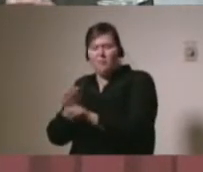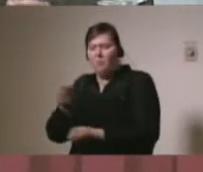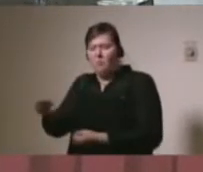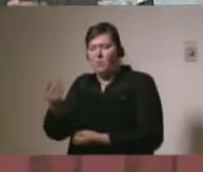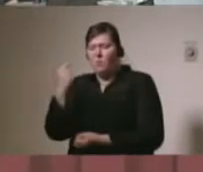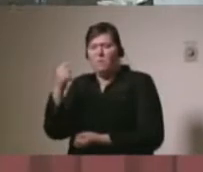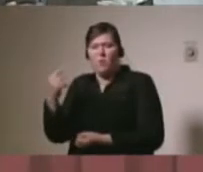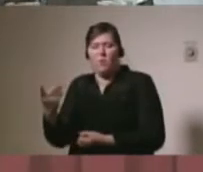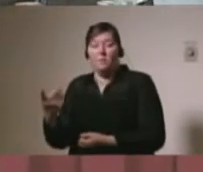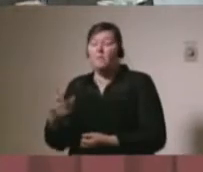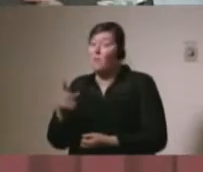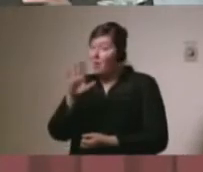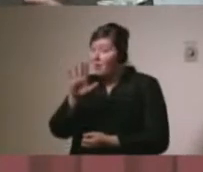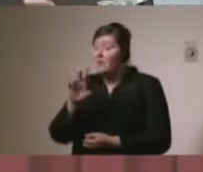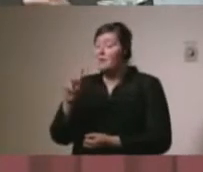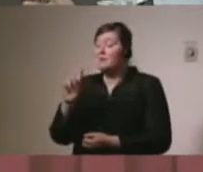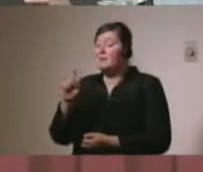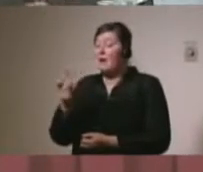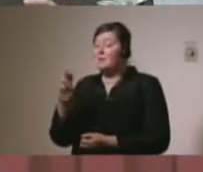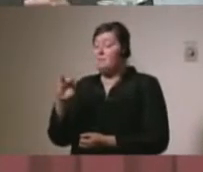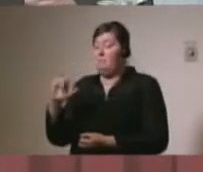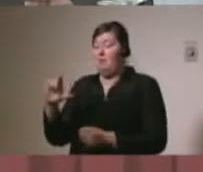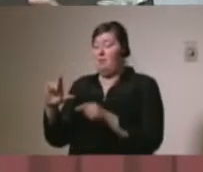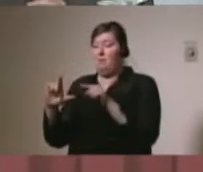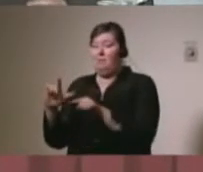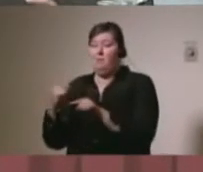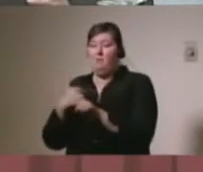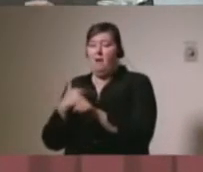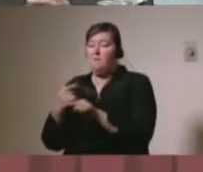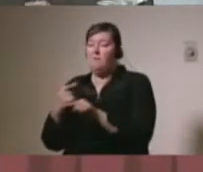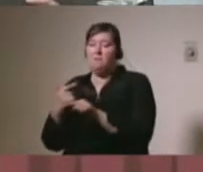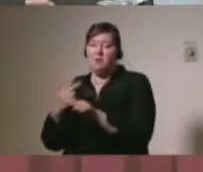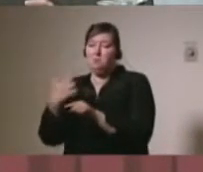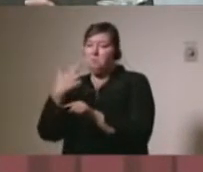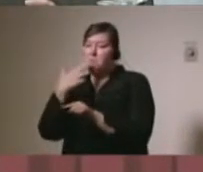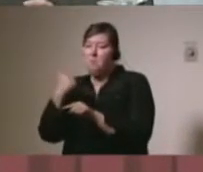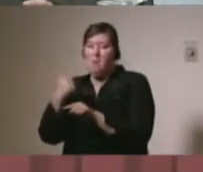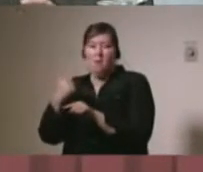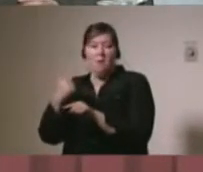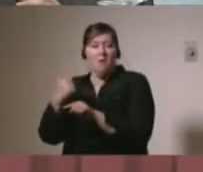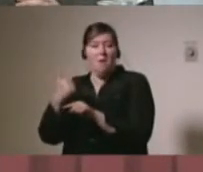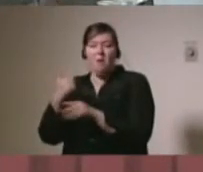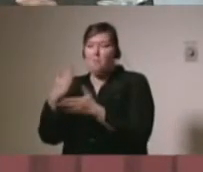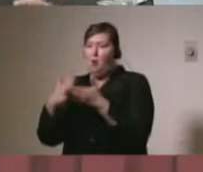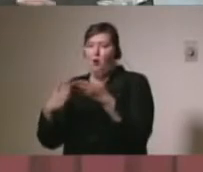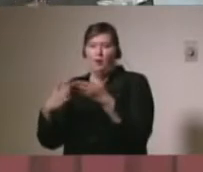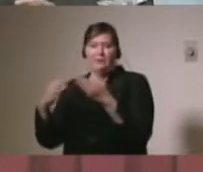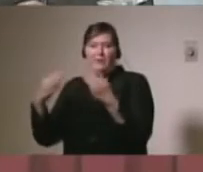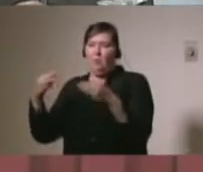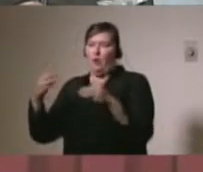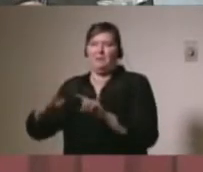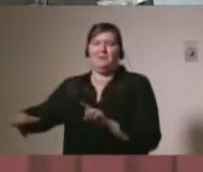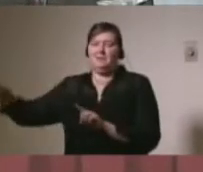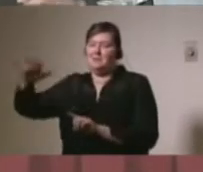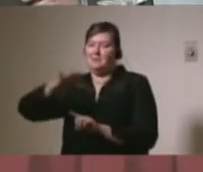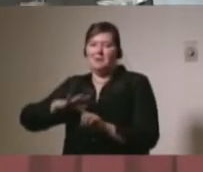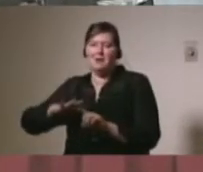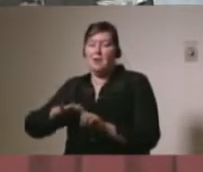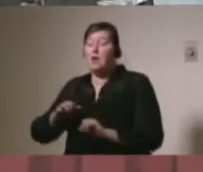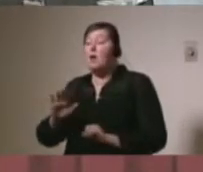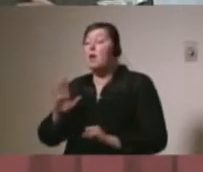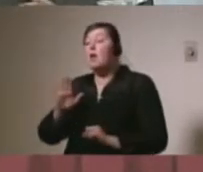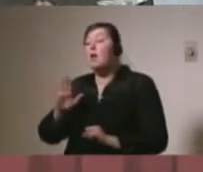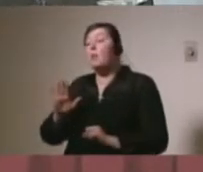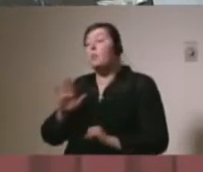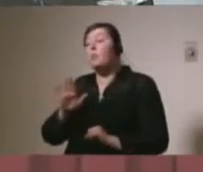Mail only has a very small share in the marketplace, and they are more interested,